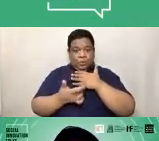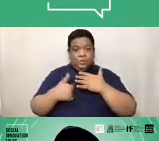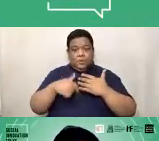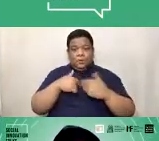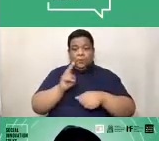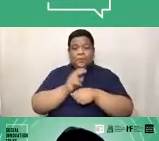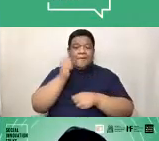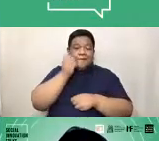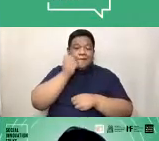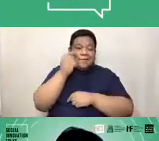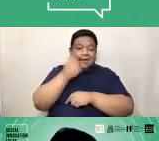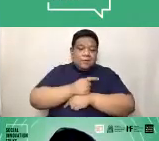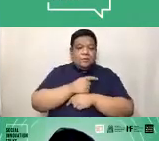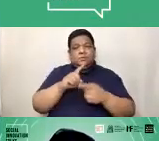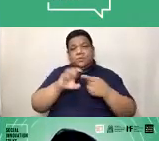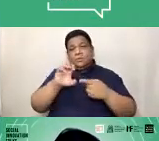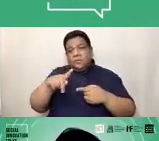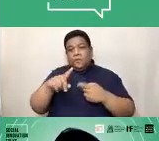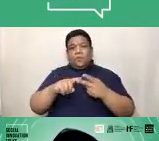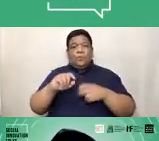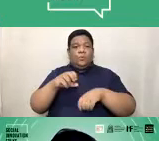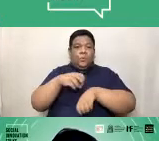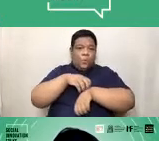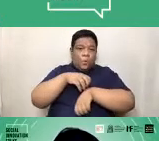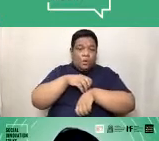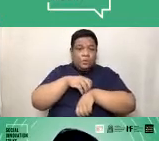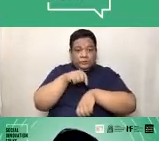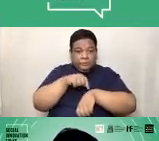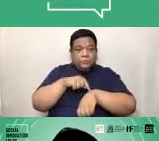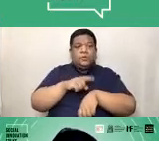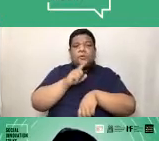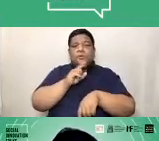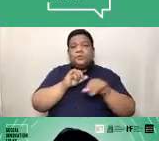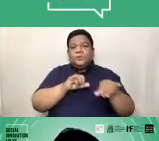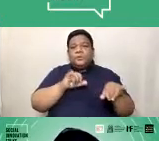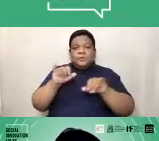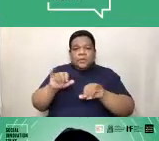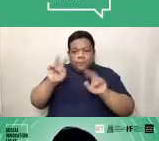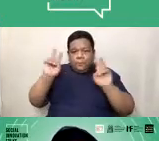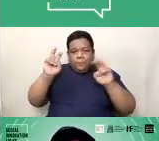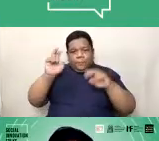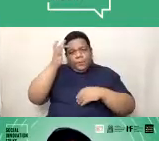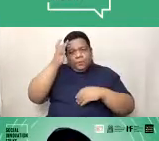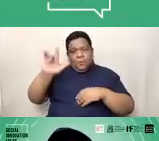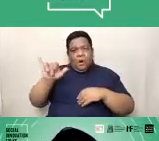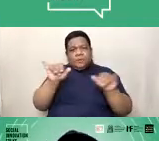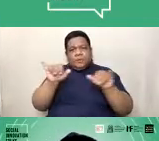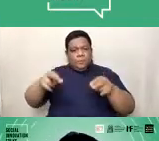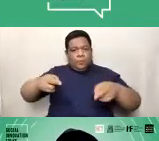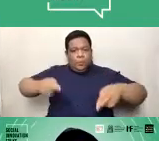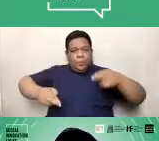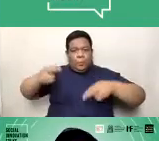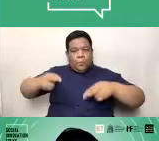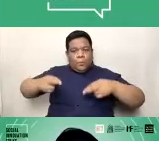day, from our simple cell phone to a simple watch, exercise the same smart capabilities as these machines. It just isn't